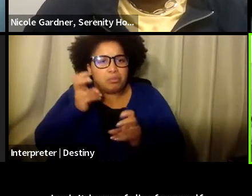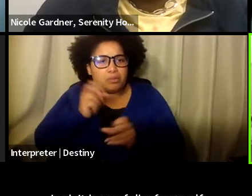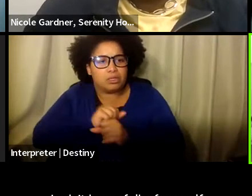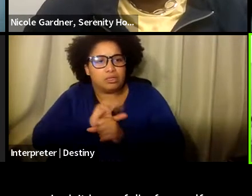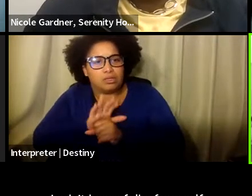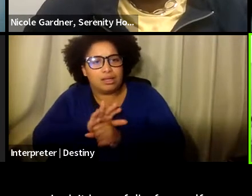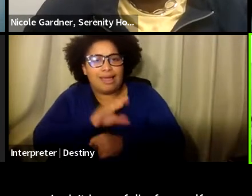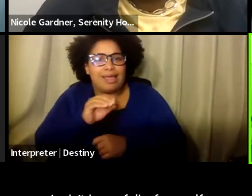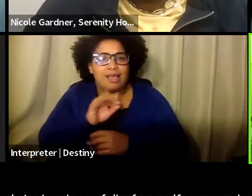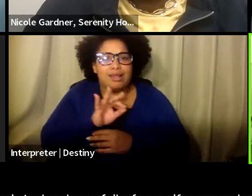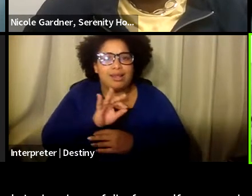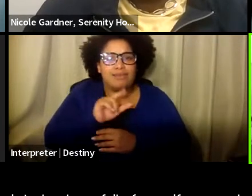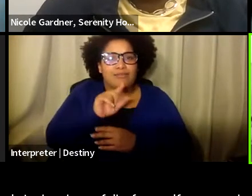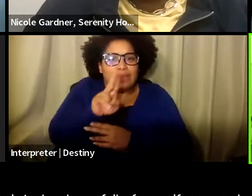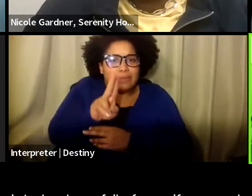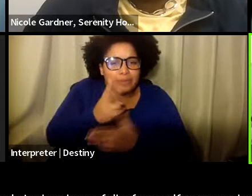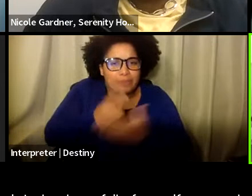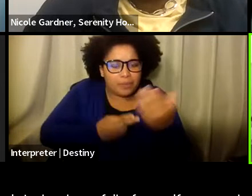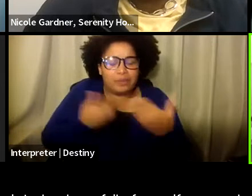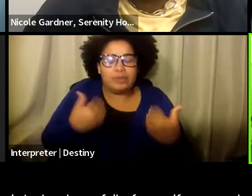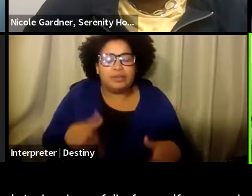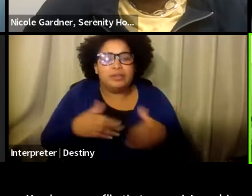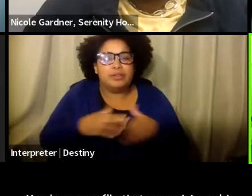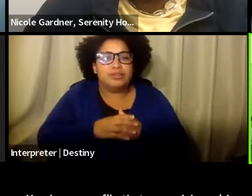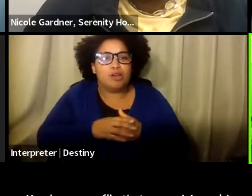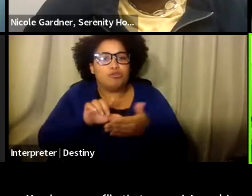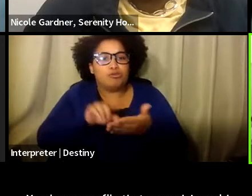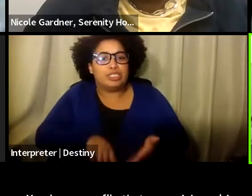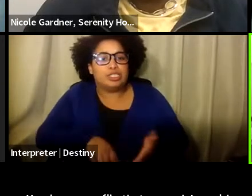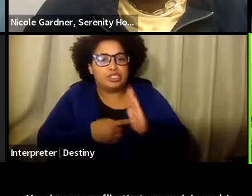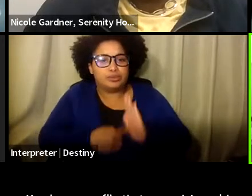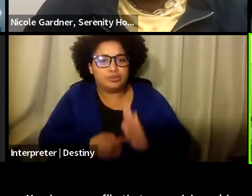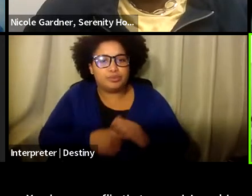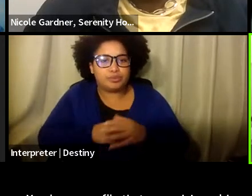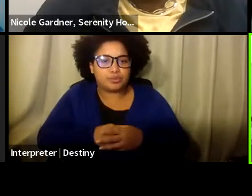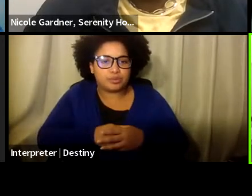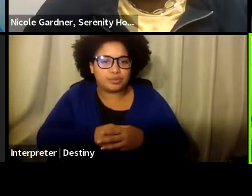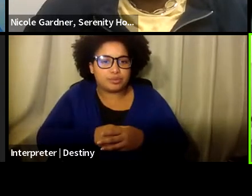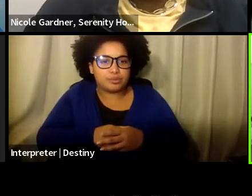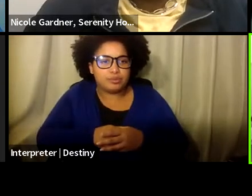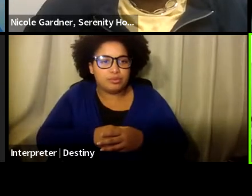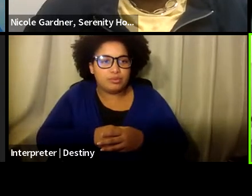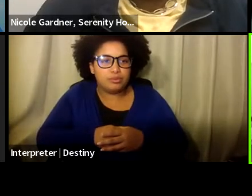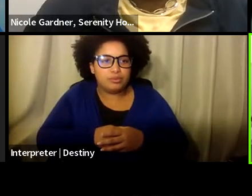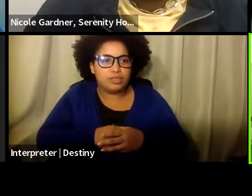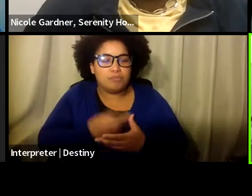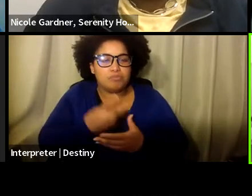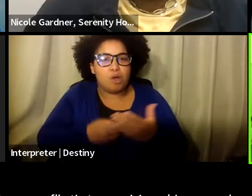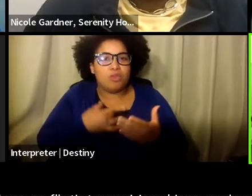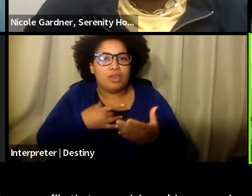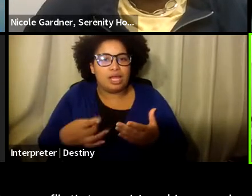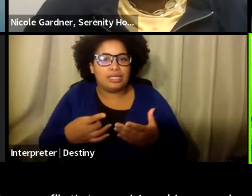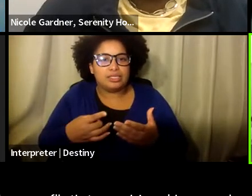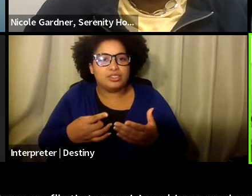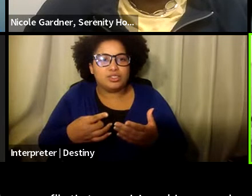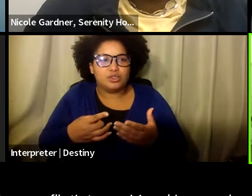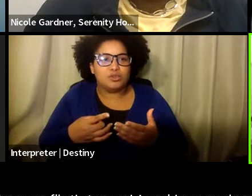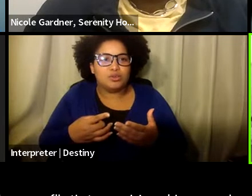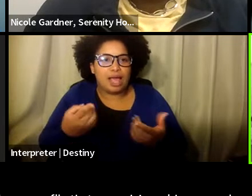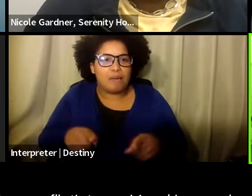flu. And so, you know, studies show that the two like to run together. And